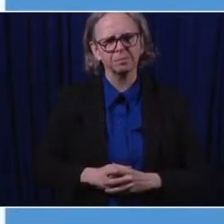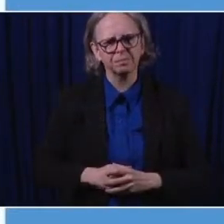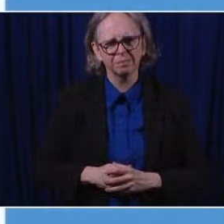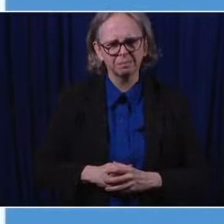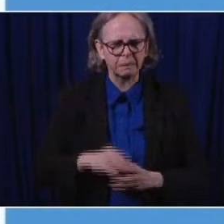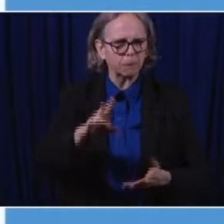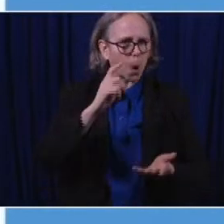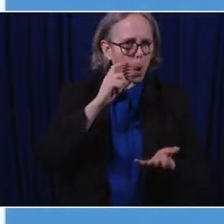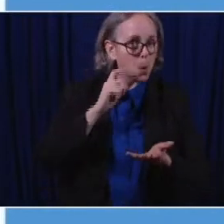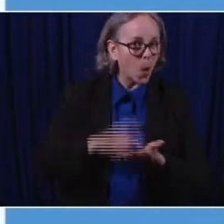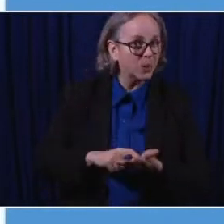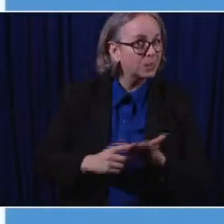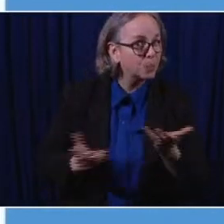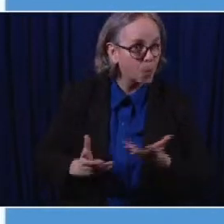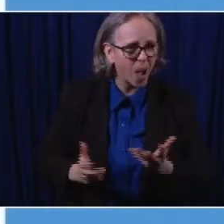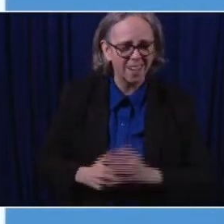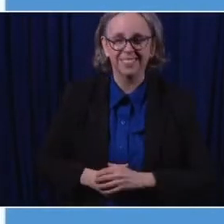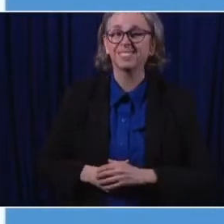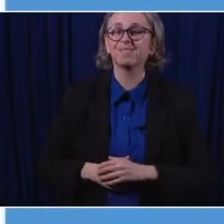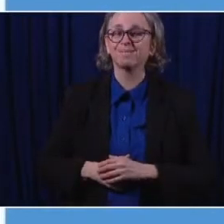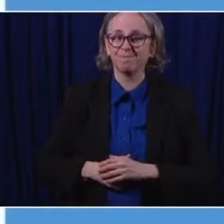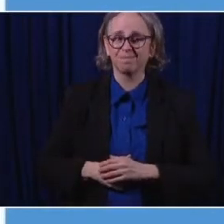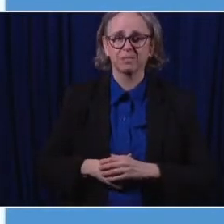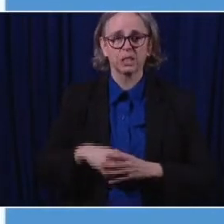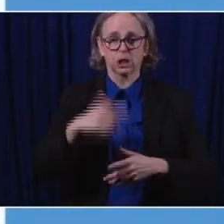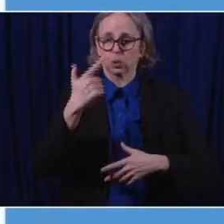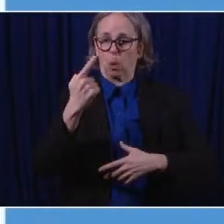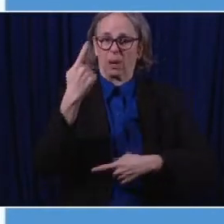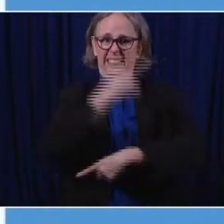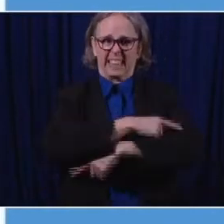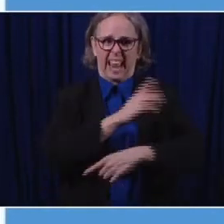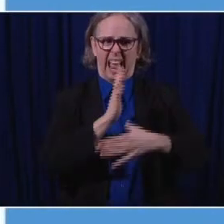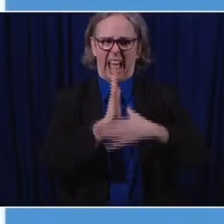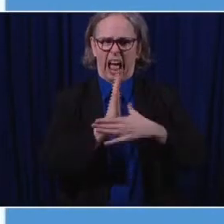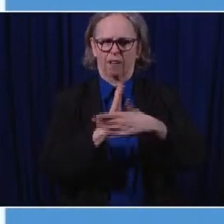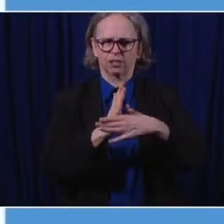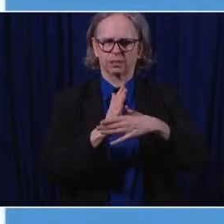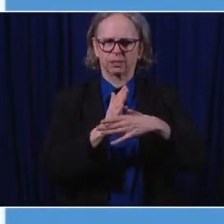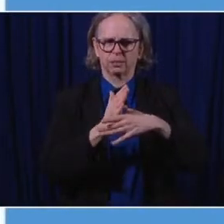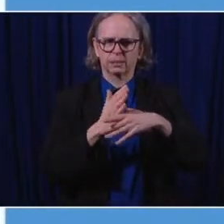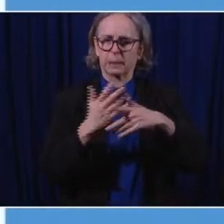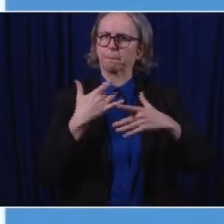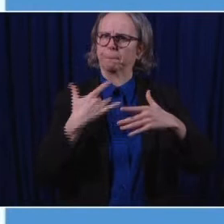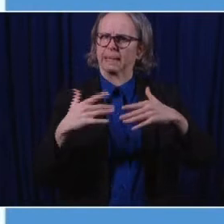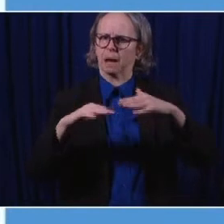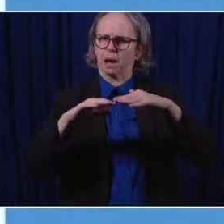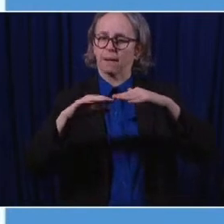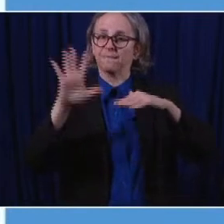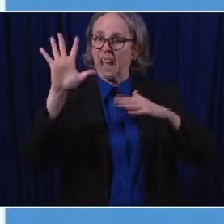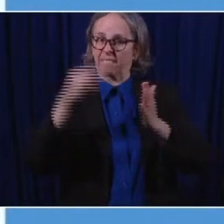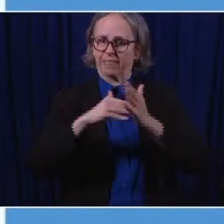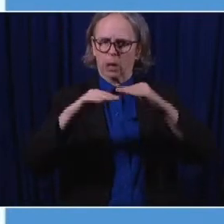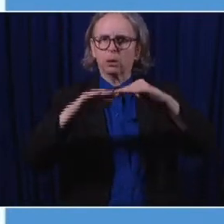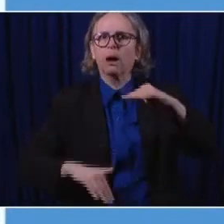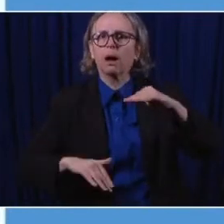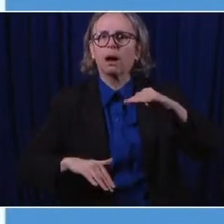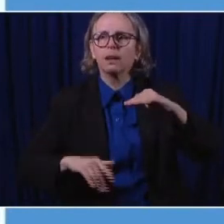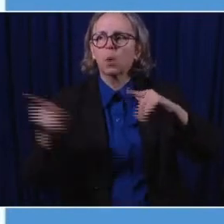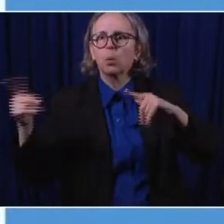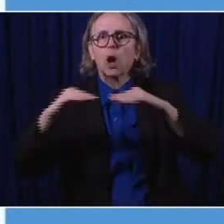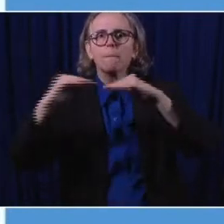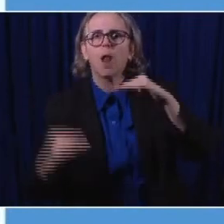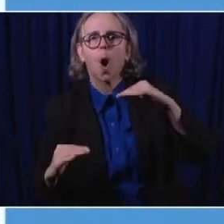our 21-day average is now dipped below 5,000. So that's good. Still at a very high level,